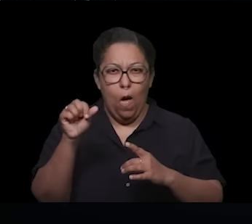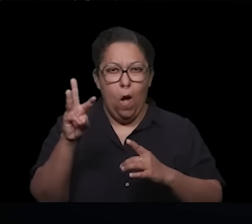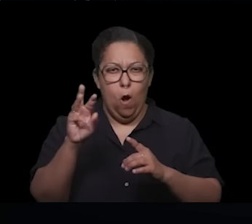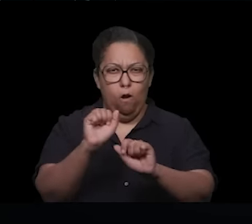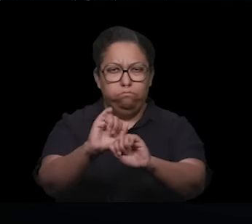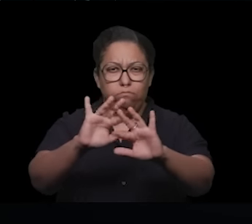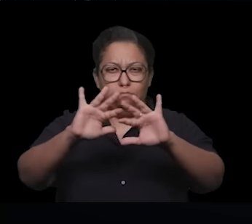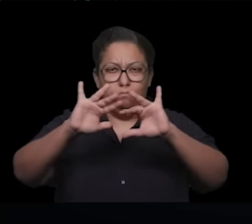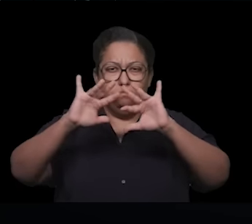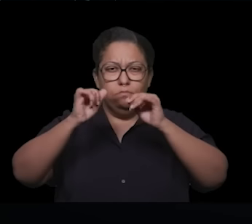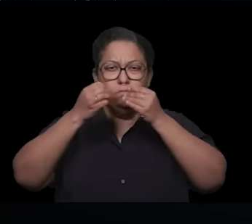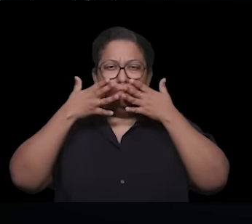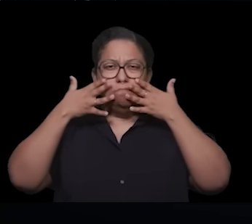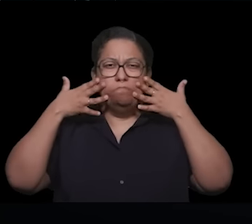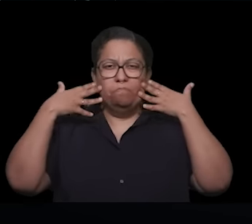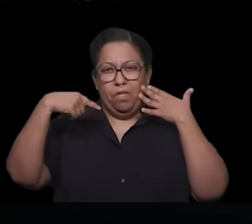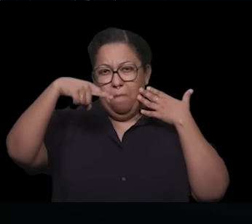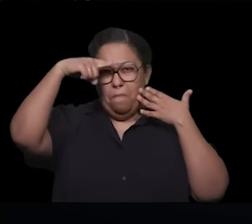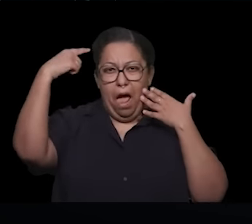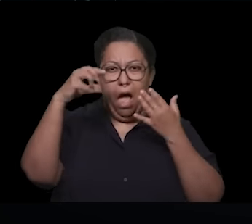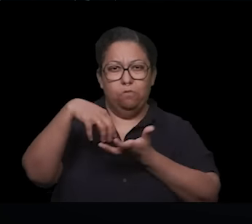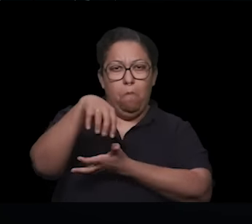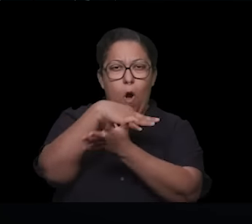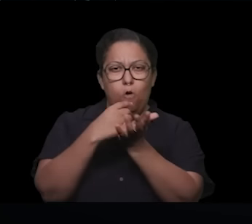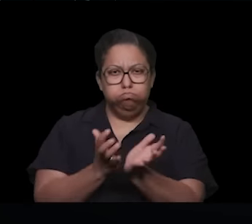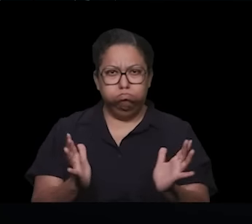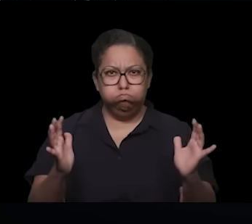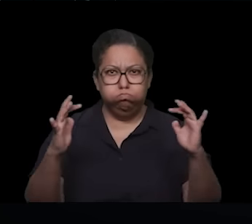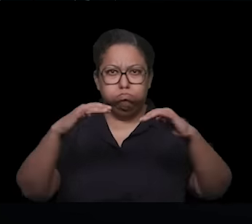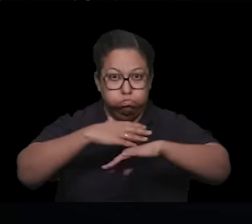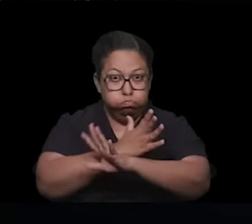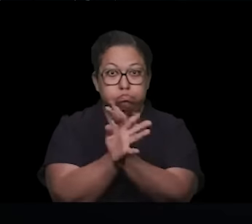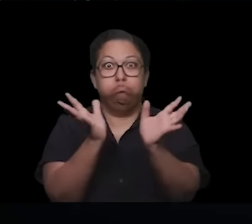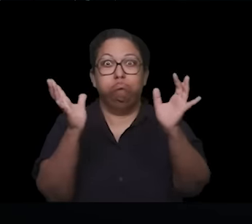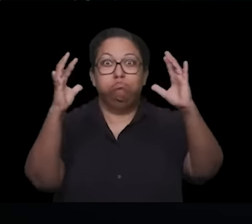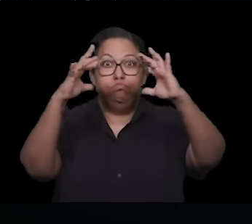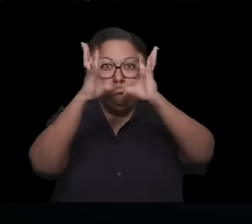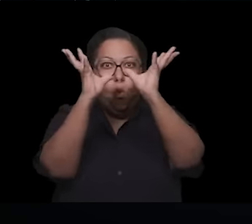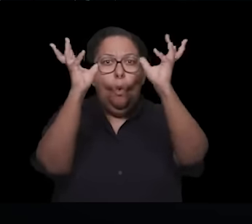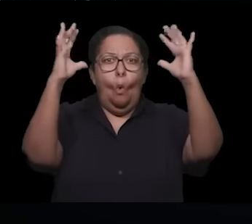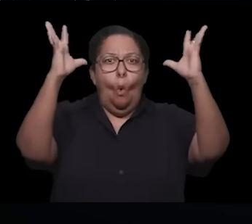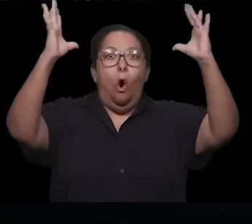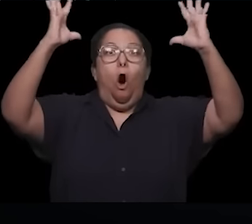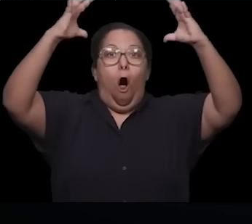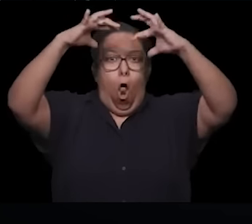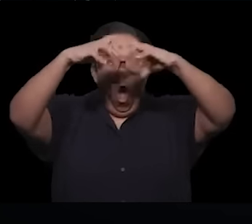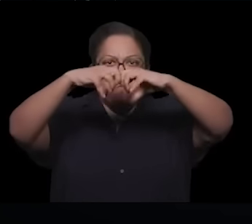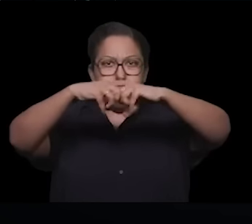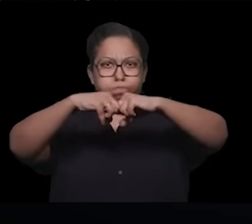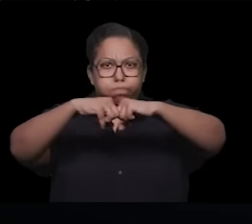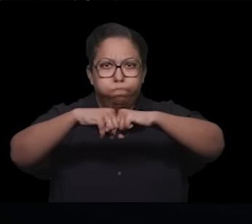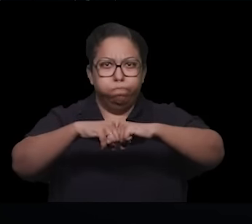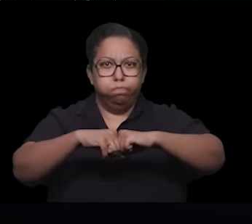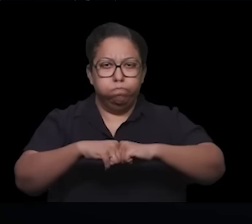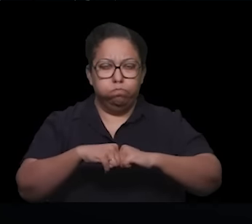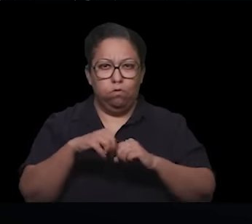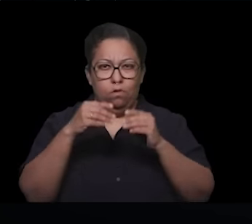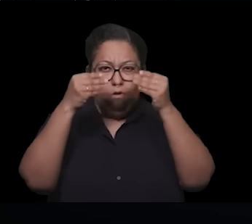The amber glow on Oppenheimer's face dims as the black smoke grows in the flames, which fold over on themselves.